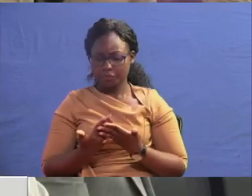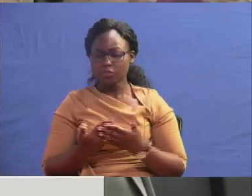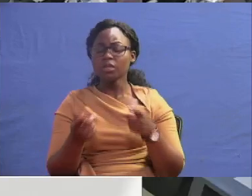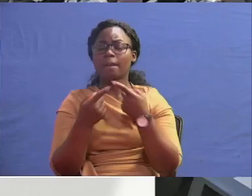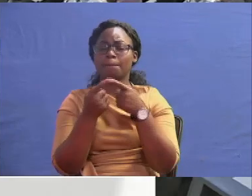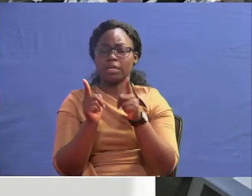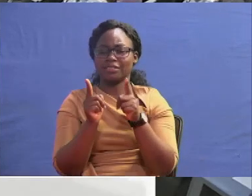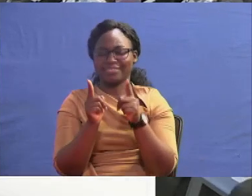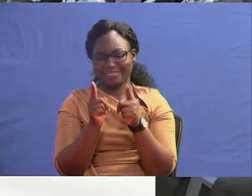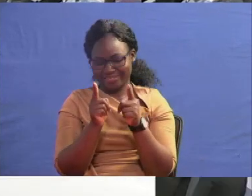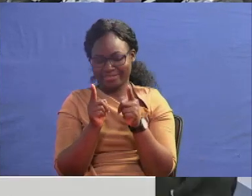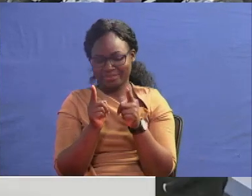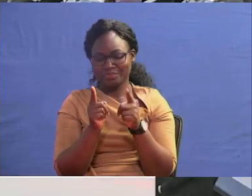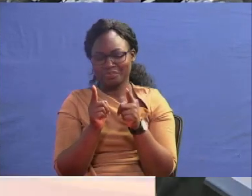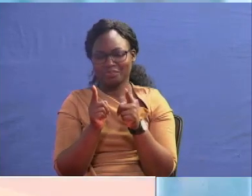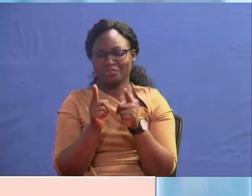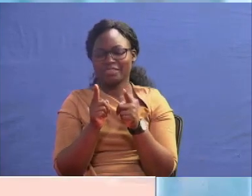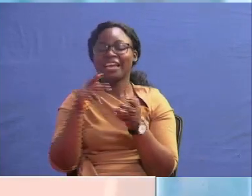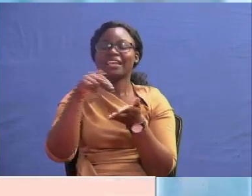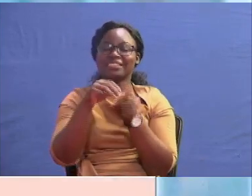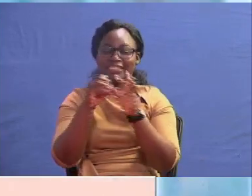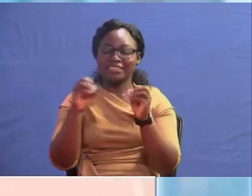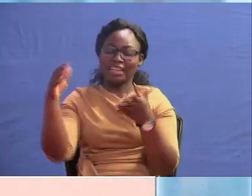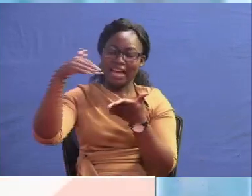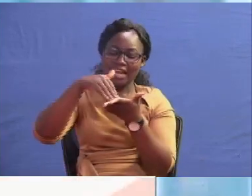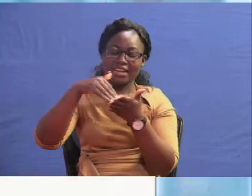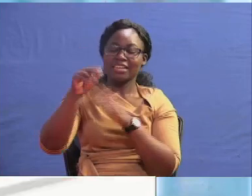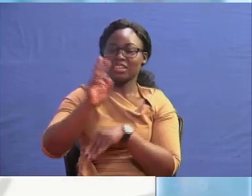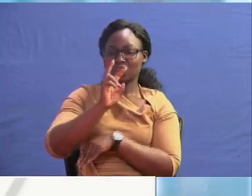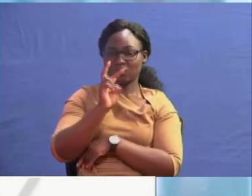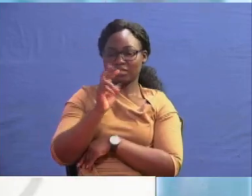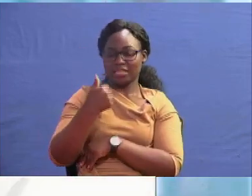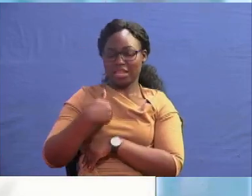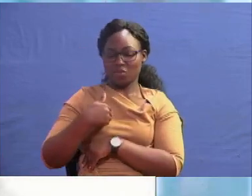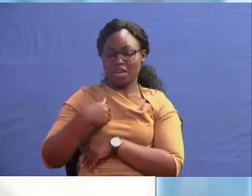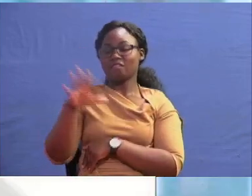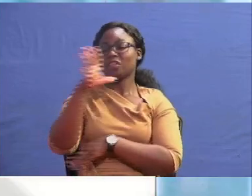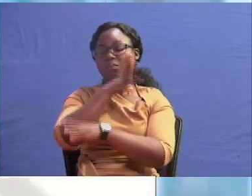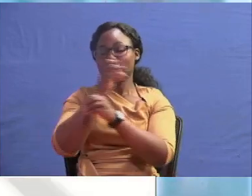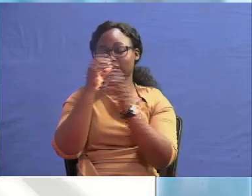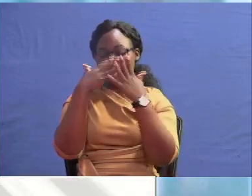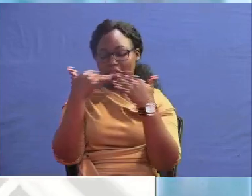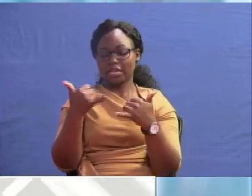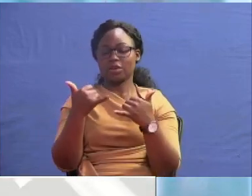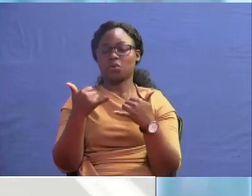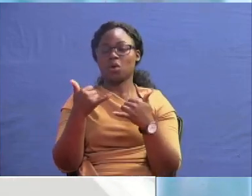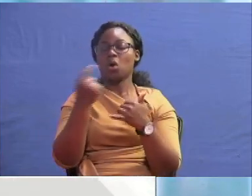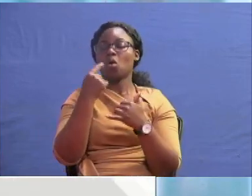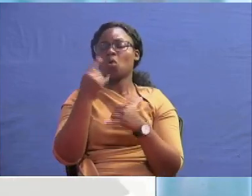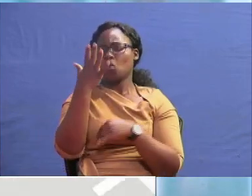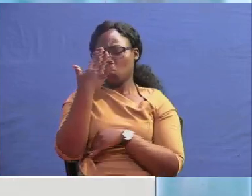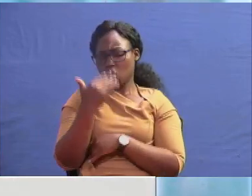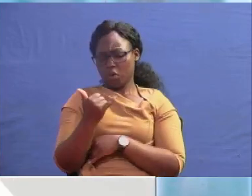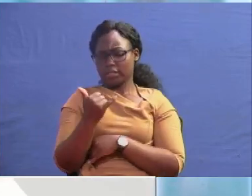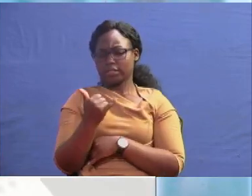But that notwithstanding, again, we see that there is a president now who wants to